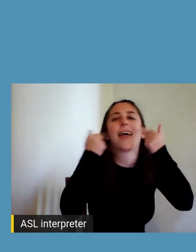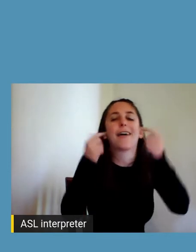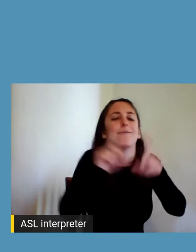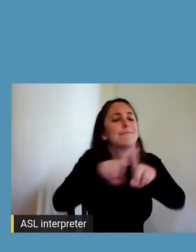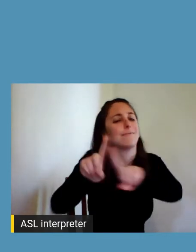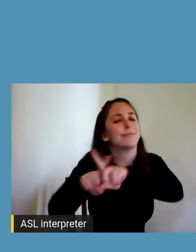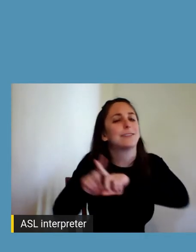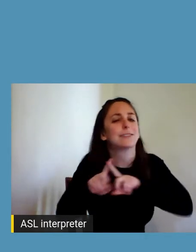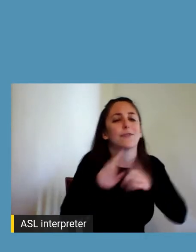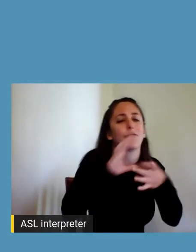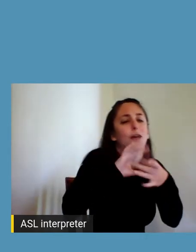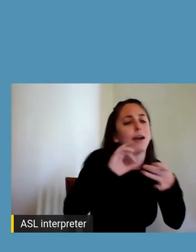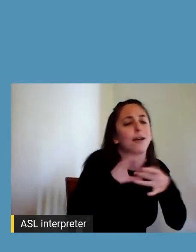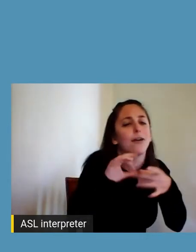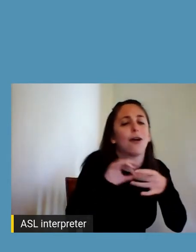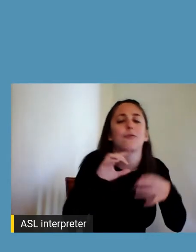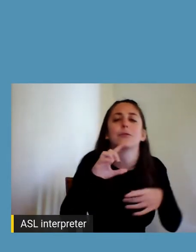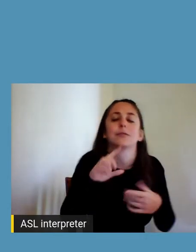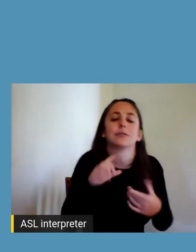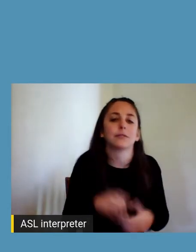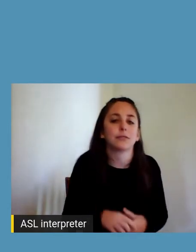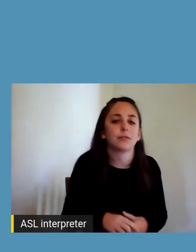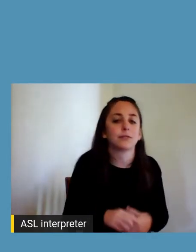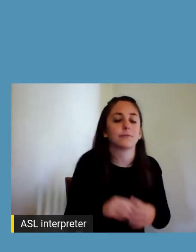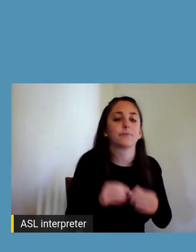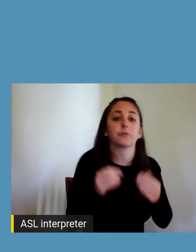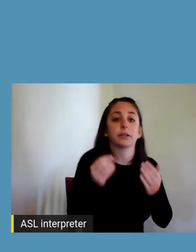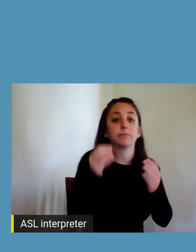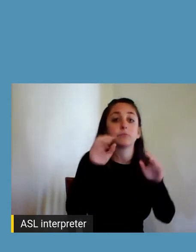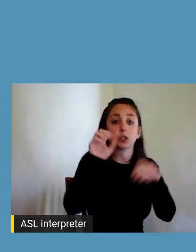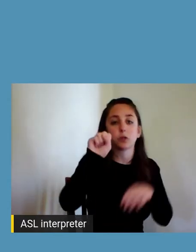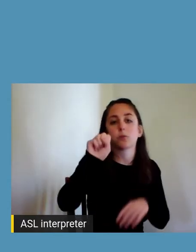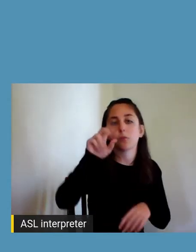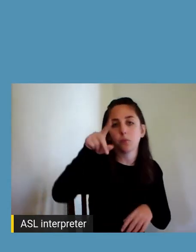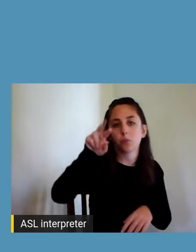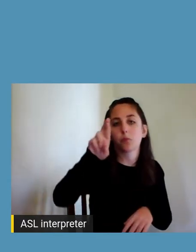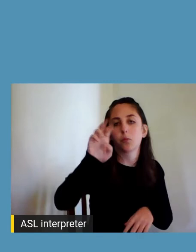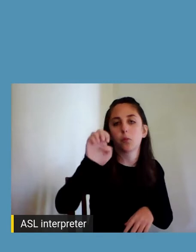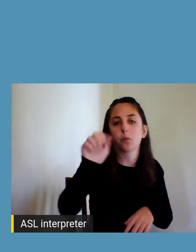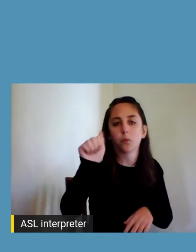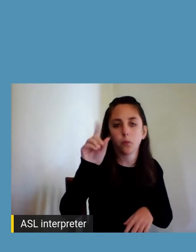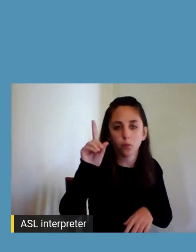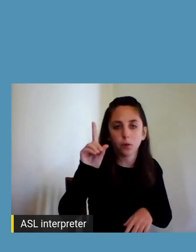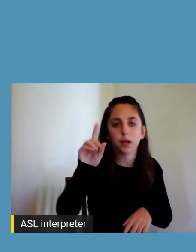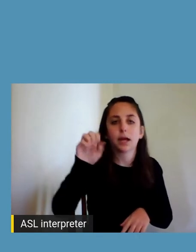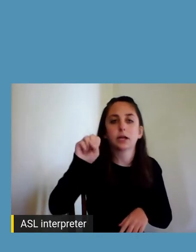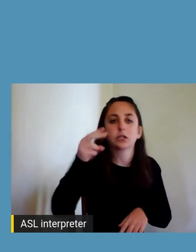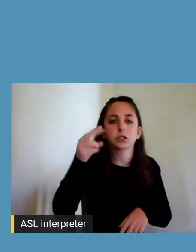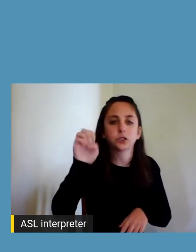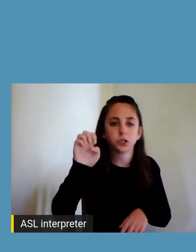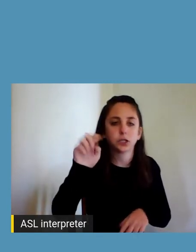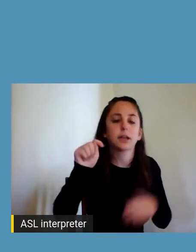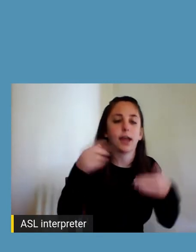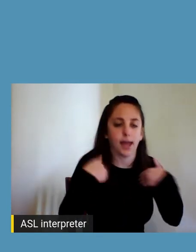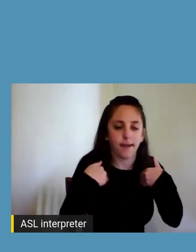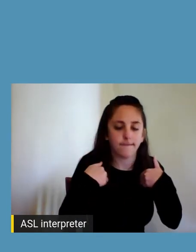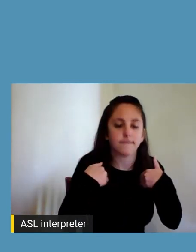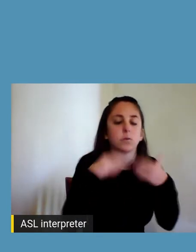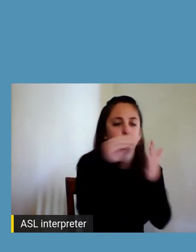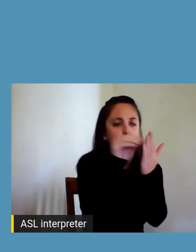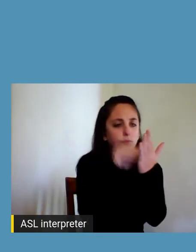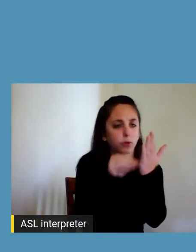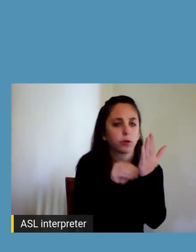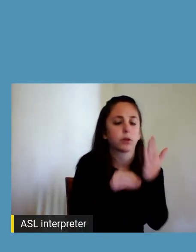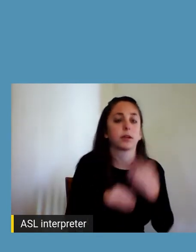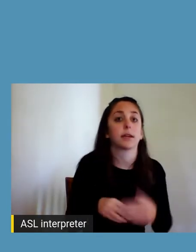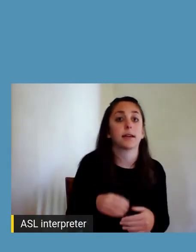these reactions. Mark these notes on a spreadsheet. In my experience, I pull whenever I have a set goal and I'm looking